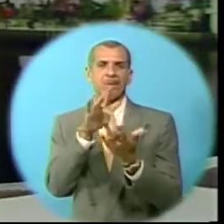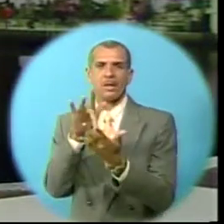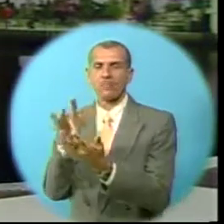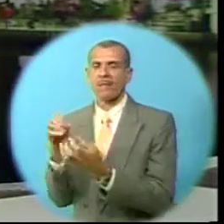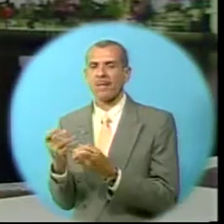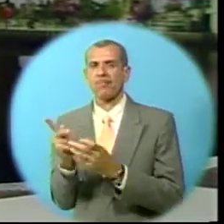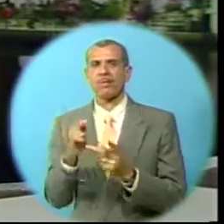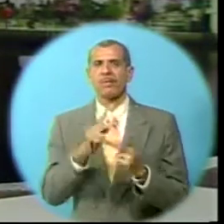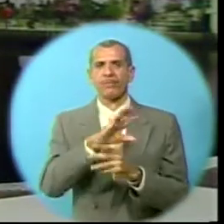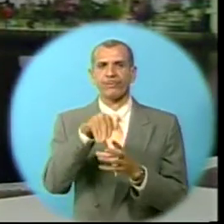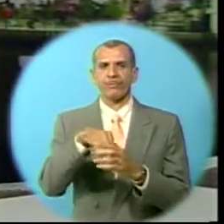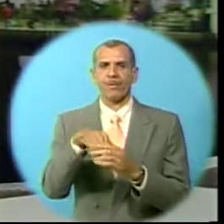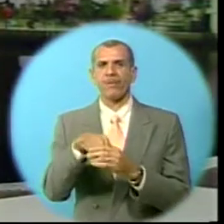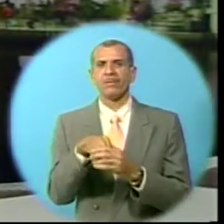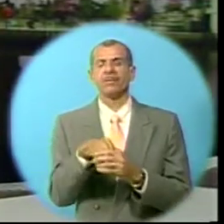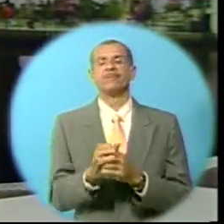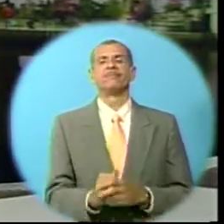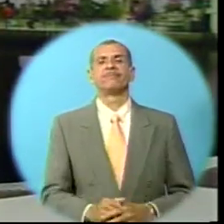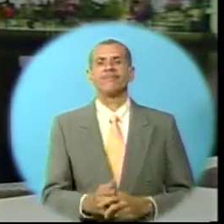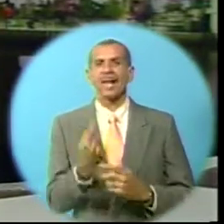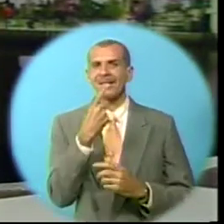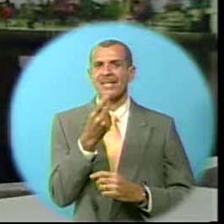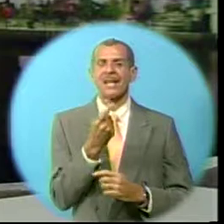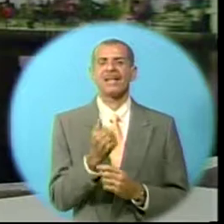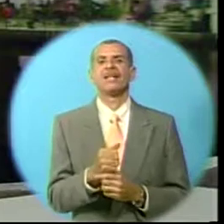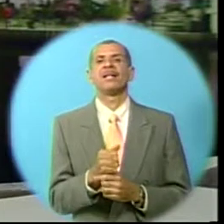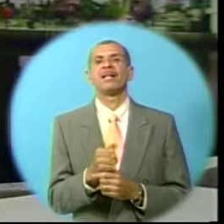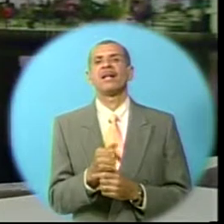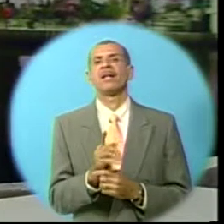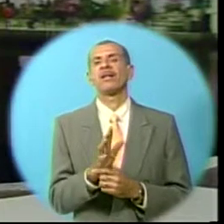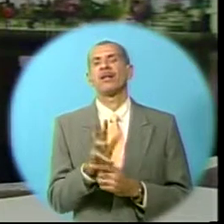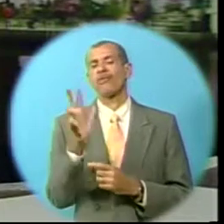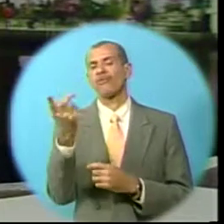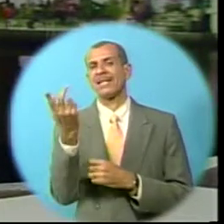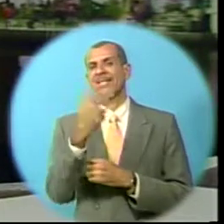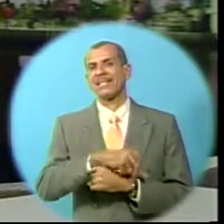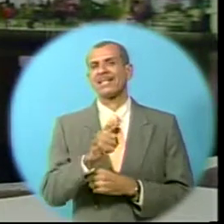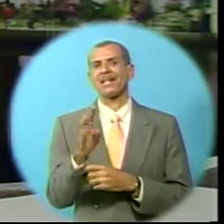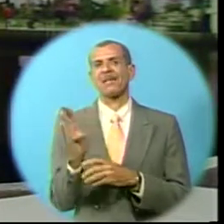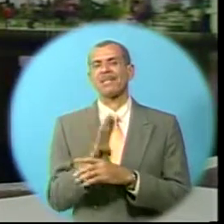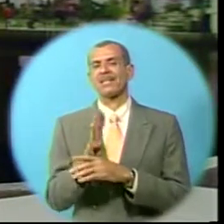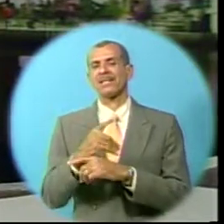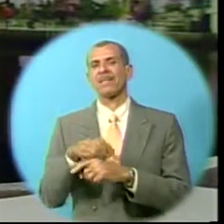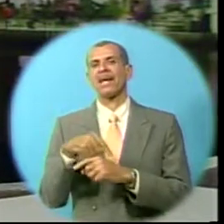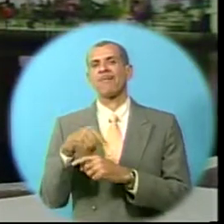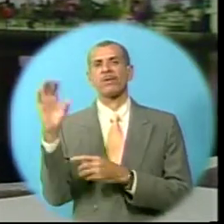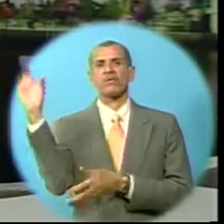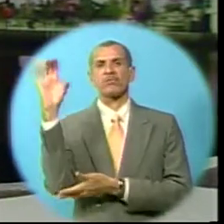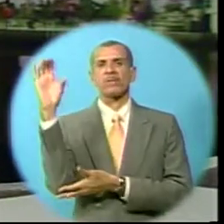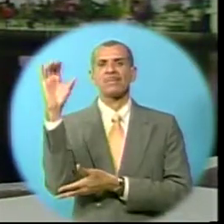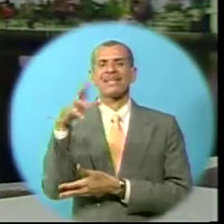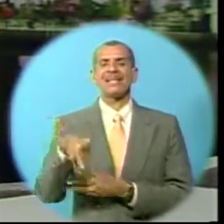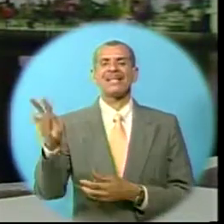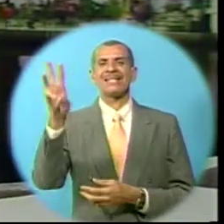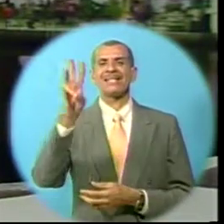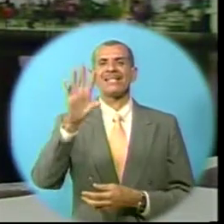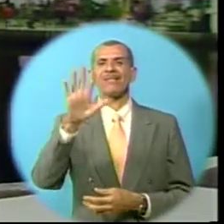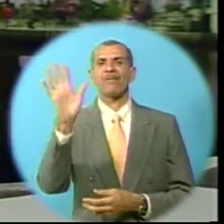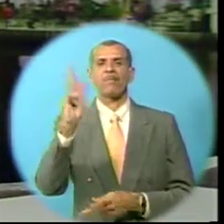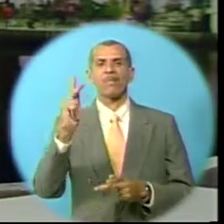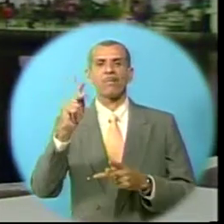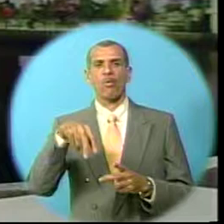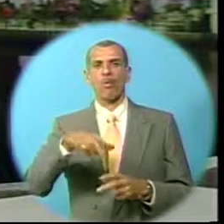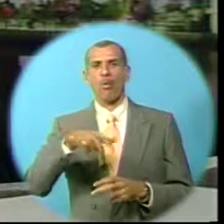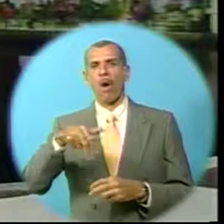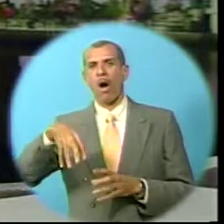tourism and associated industries. The owner said that over a space of 3 days during the busy Christmas period, 65 guests walked out